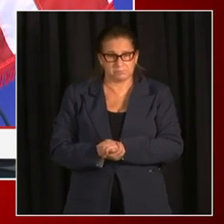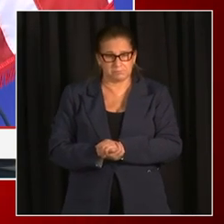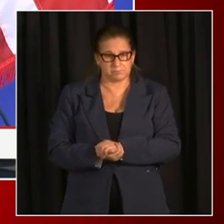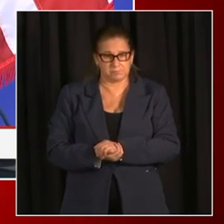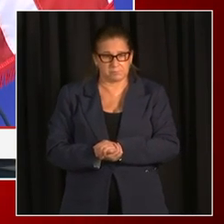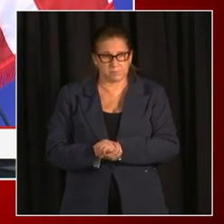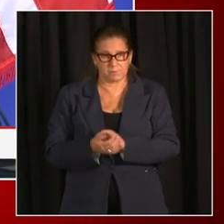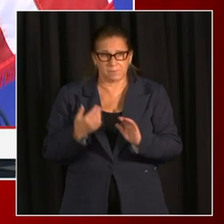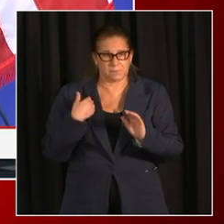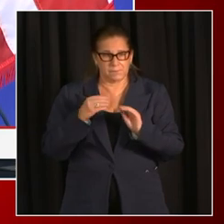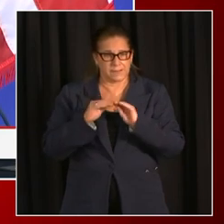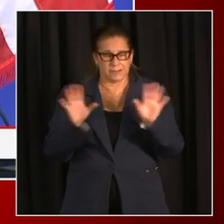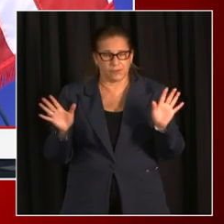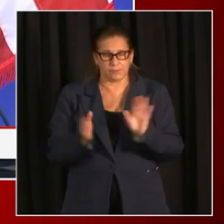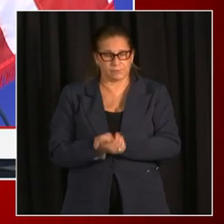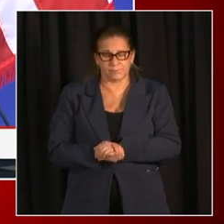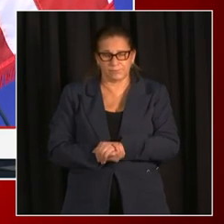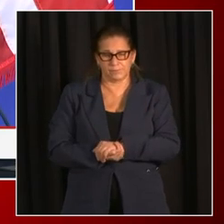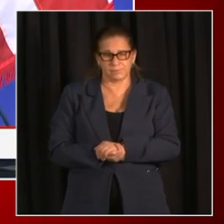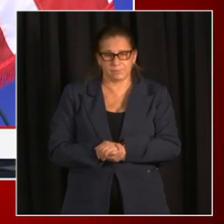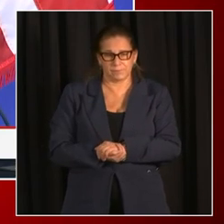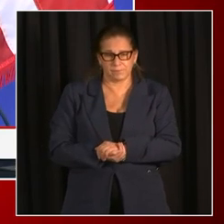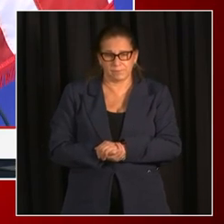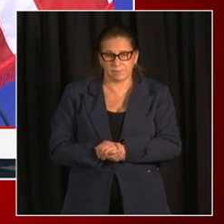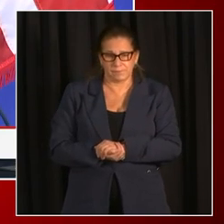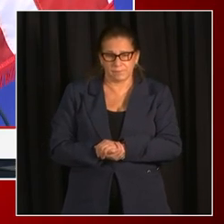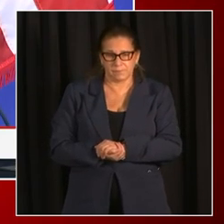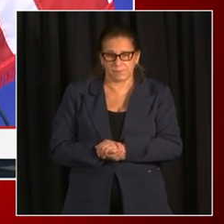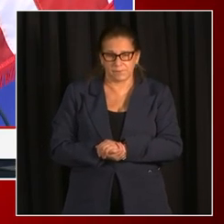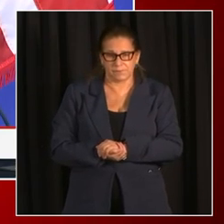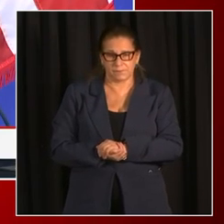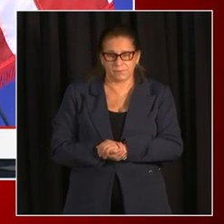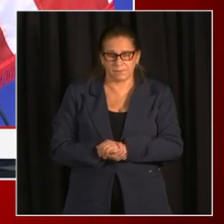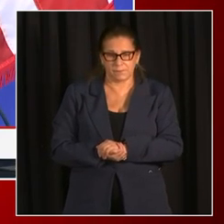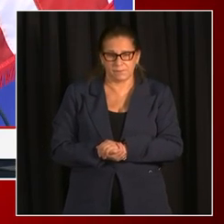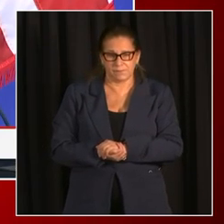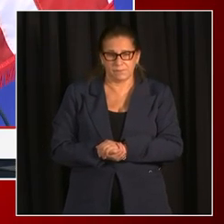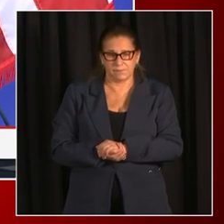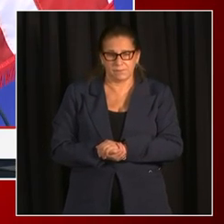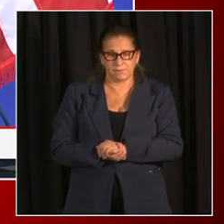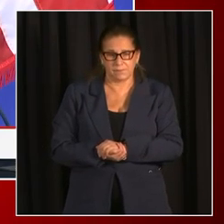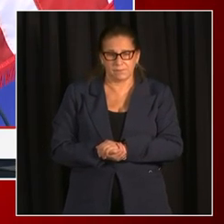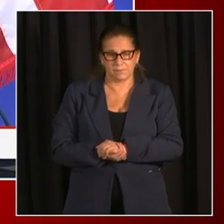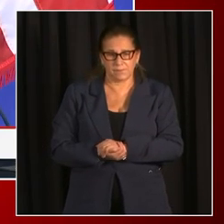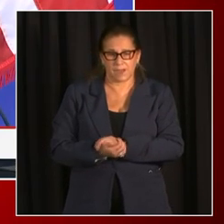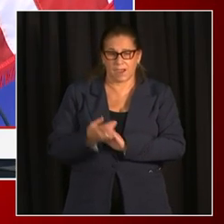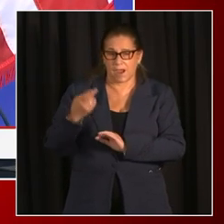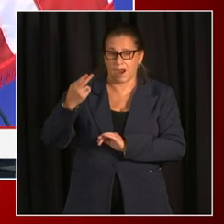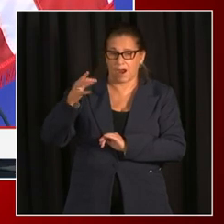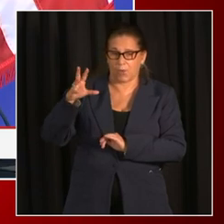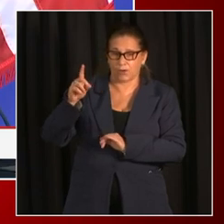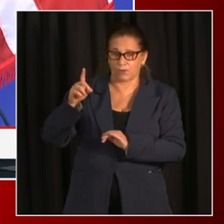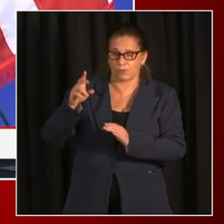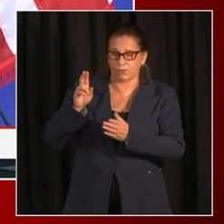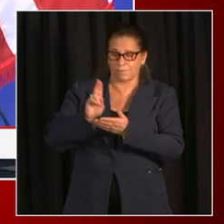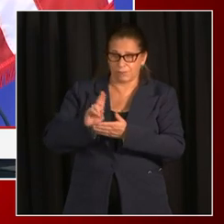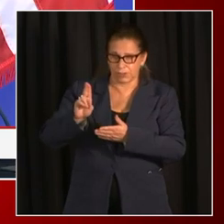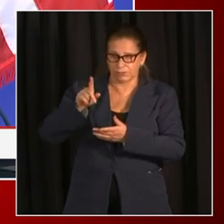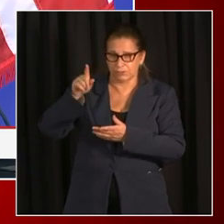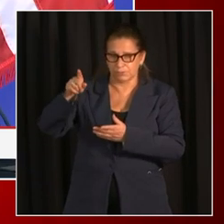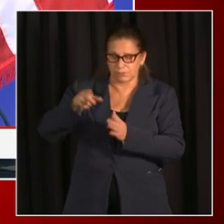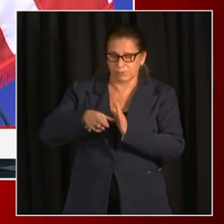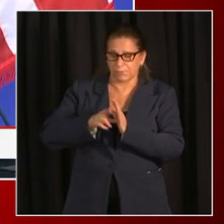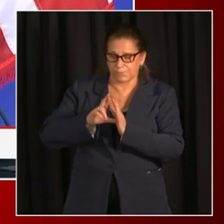fully transparent, and that is why I think it's important for Vega to review all of the issues